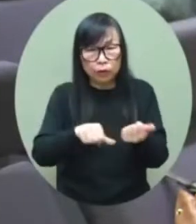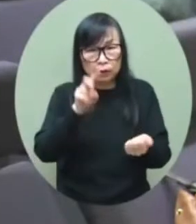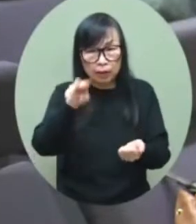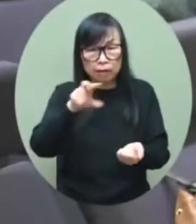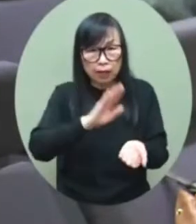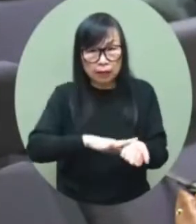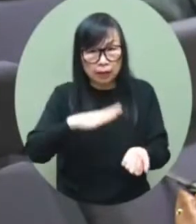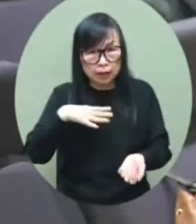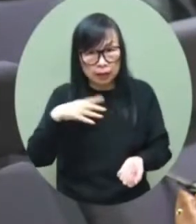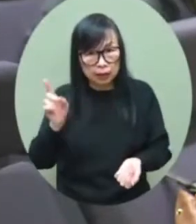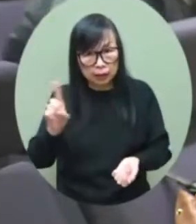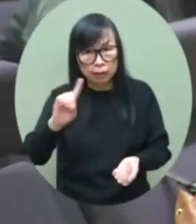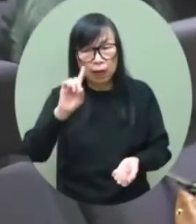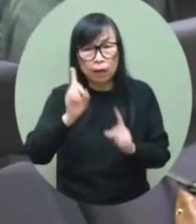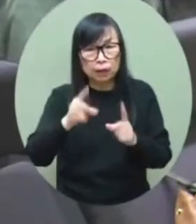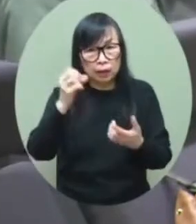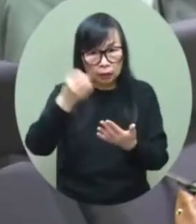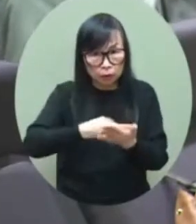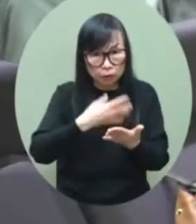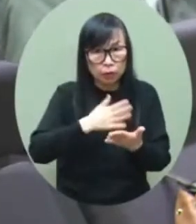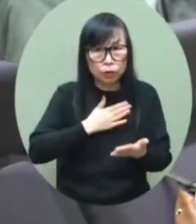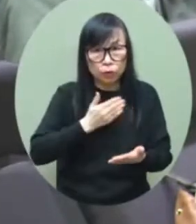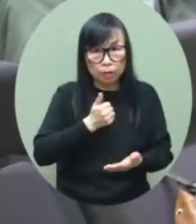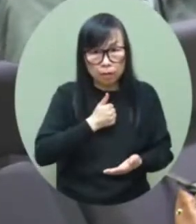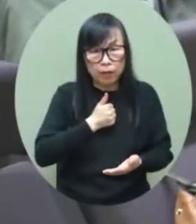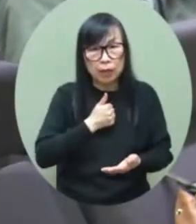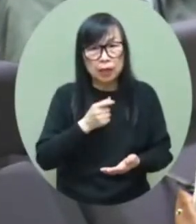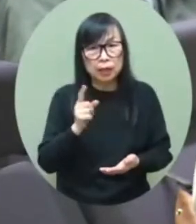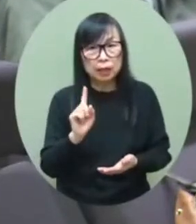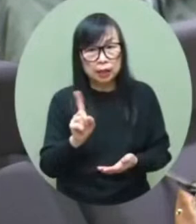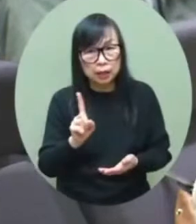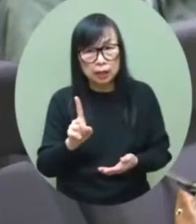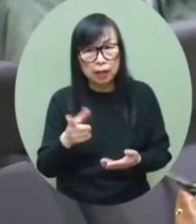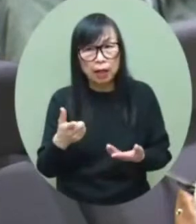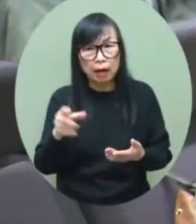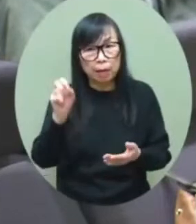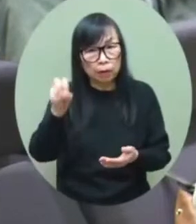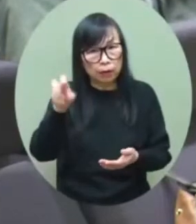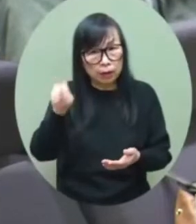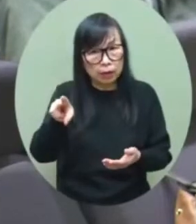CAP or DHC to monitor the epidemic, or there's a need to